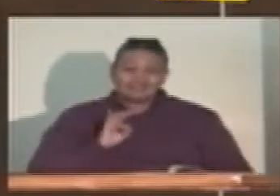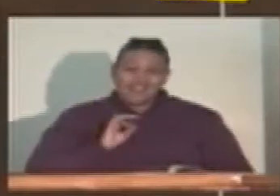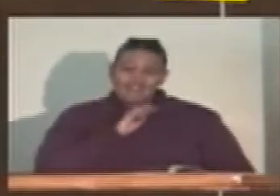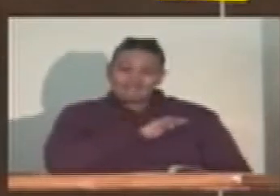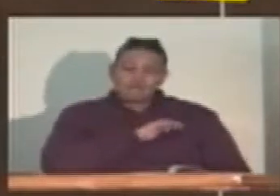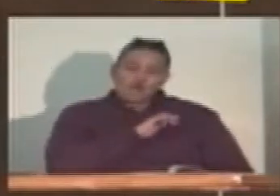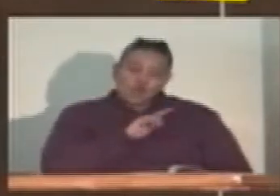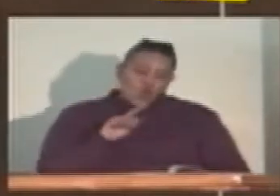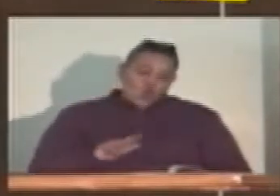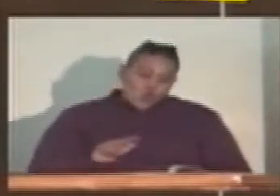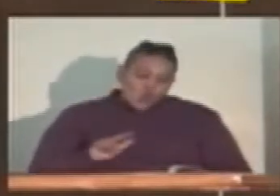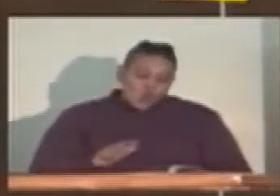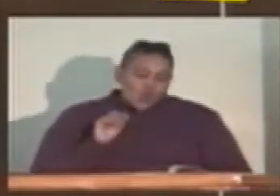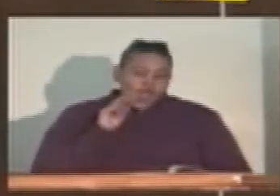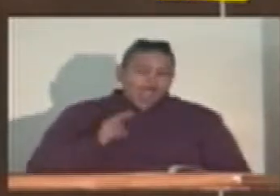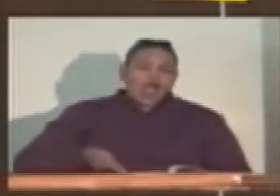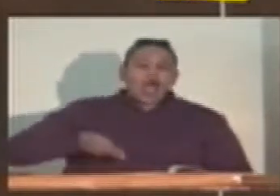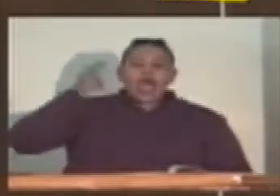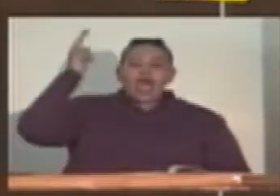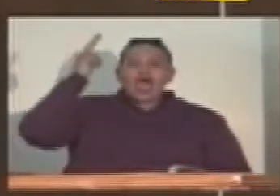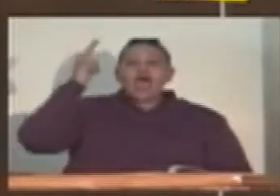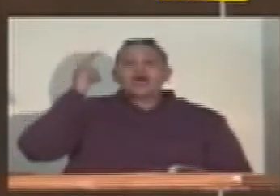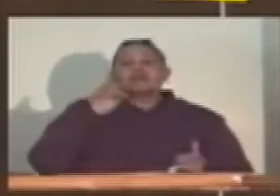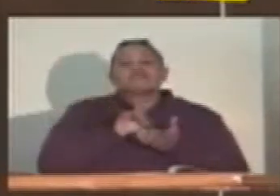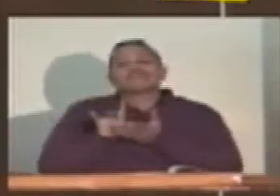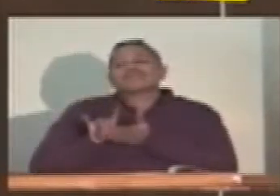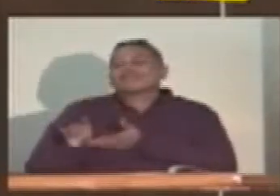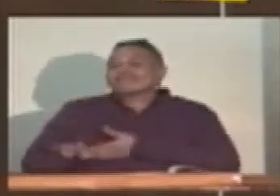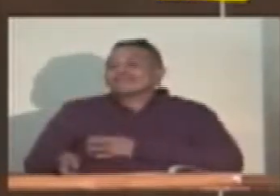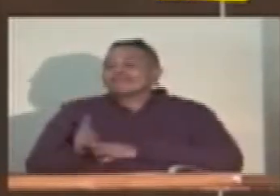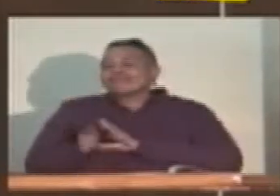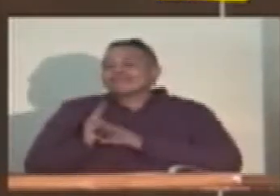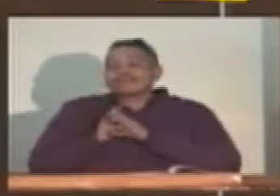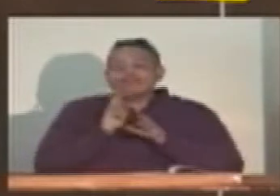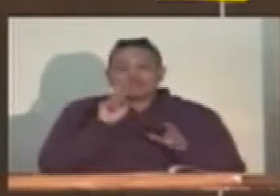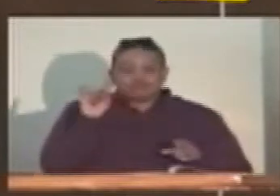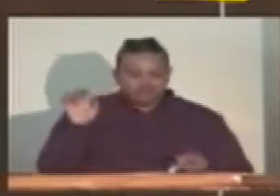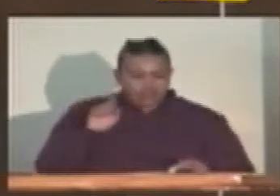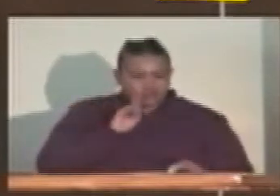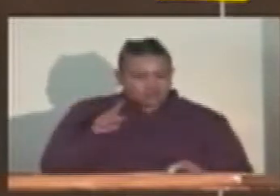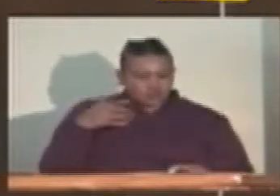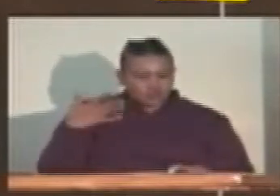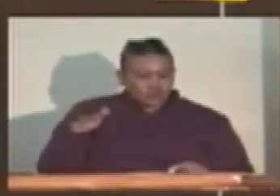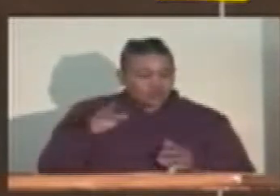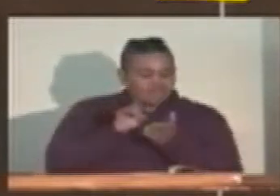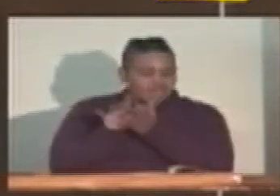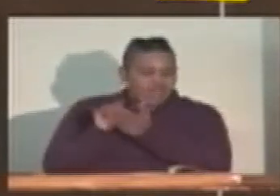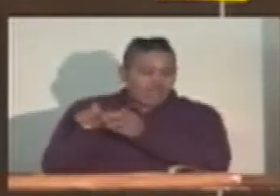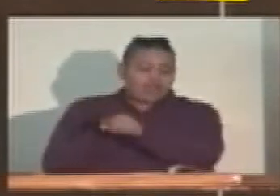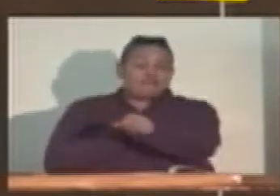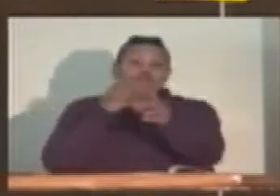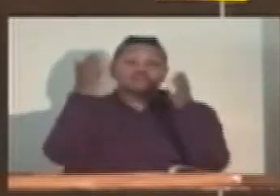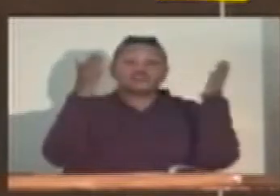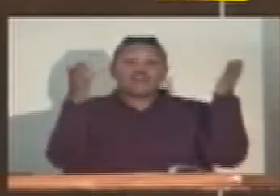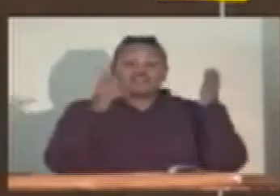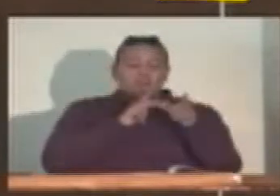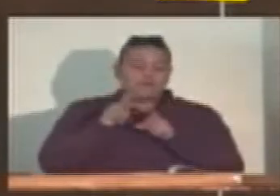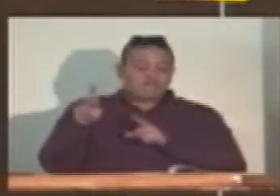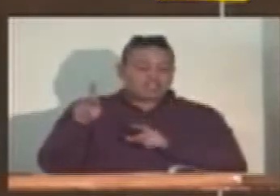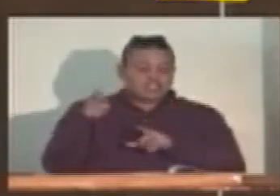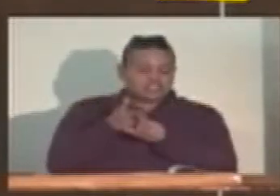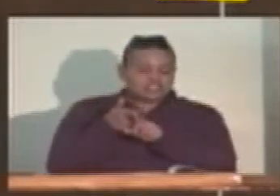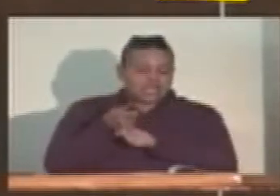staff morale and high attrition rate. The wanton firing of long-serving professionals